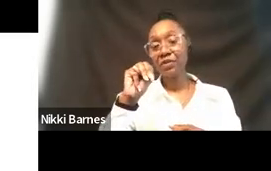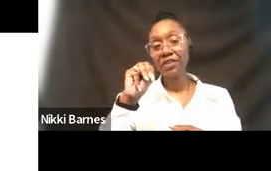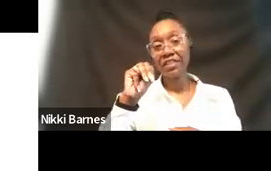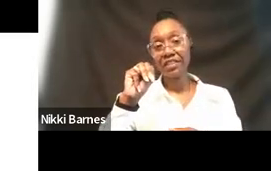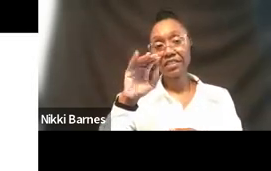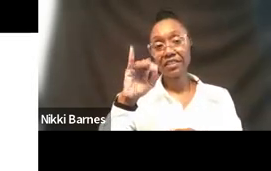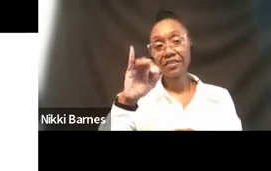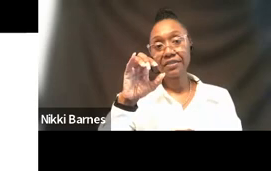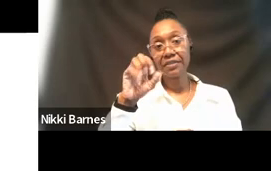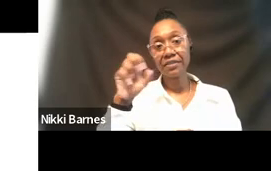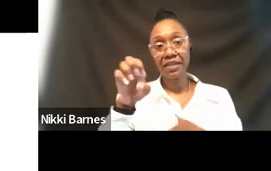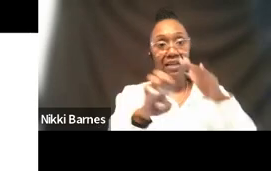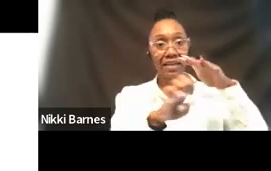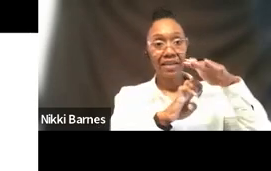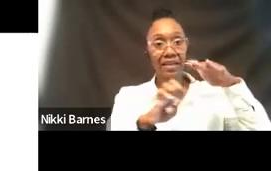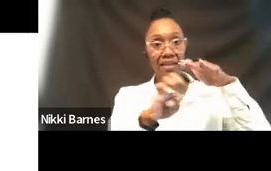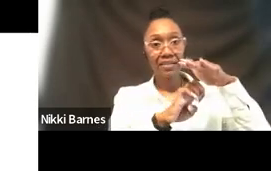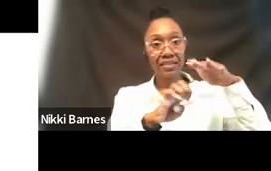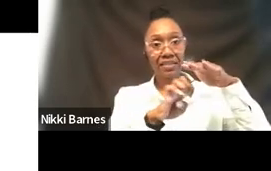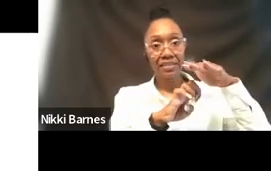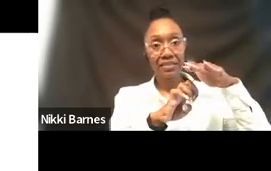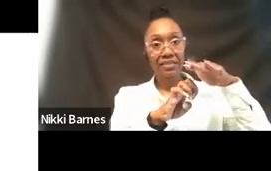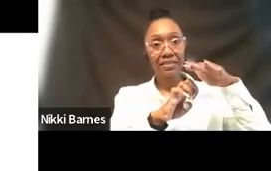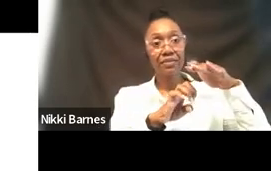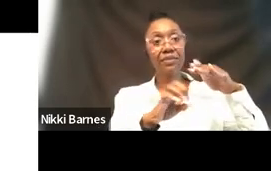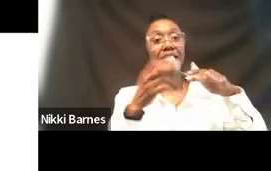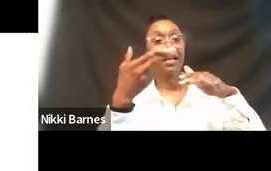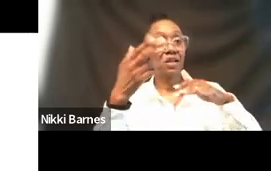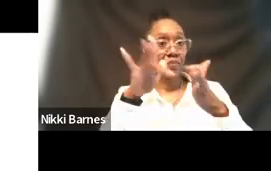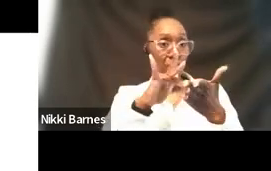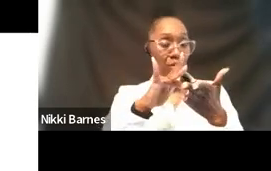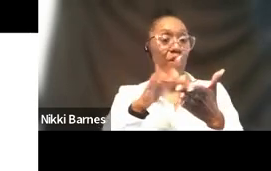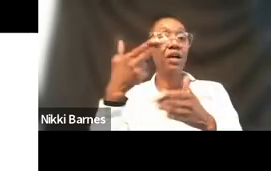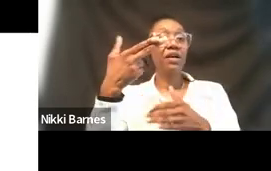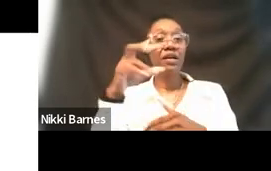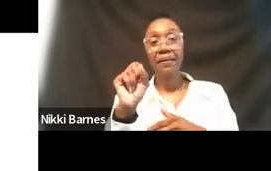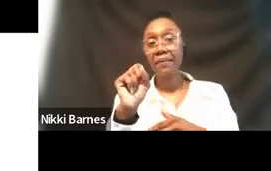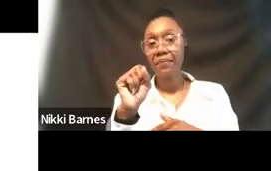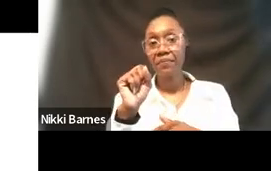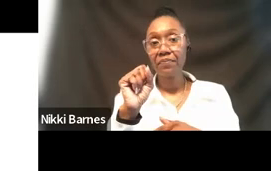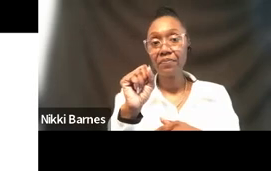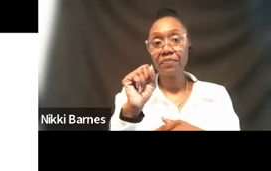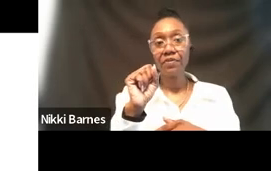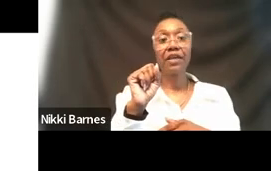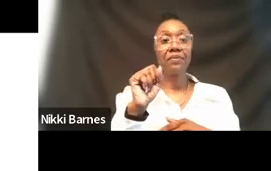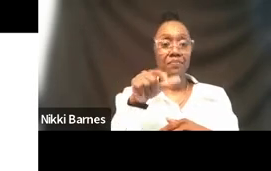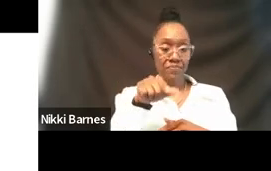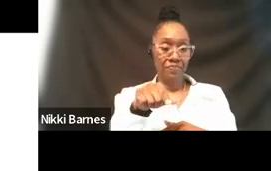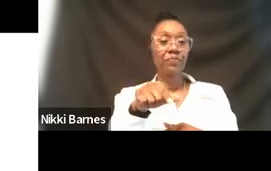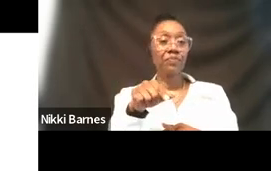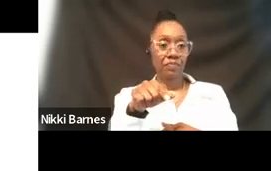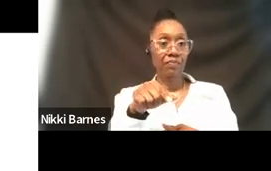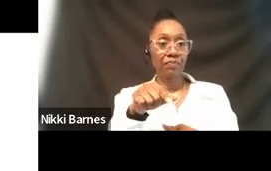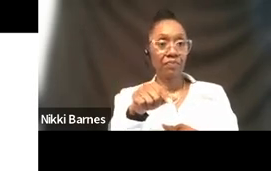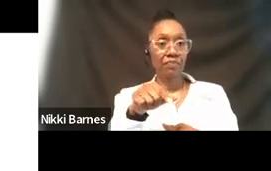people, elementary, middle school, high school. Some of those individuals even went to the same undergraduate institution that I did. But